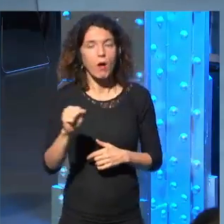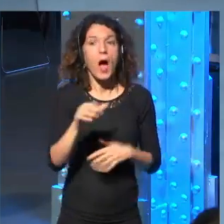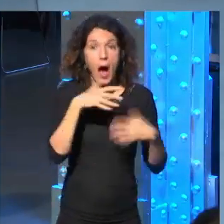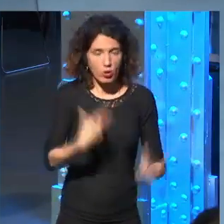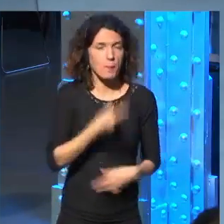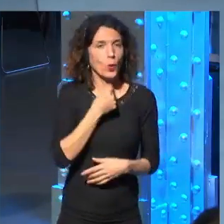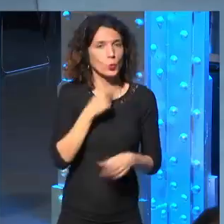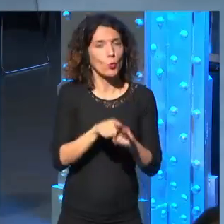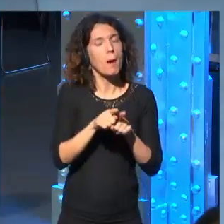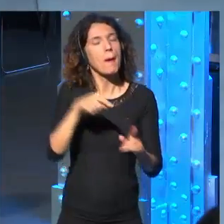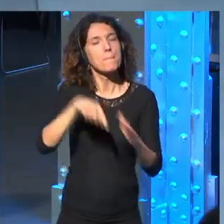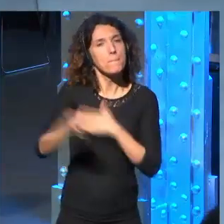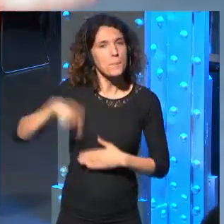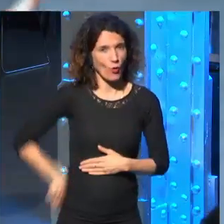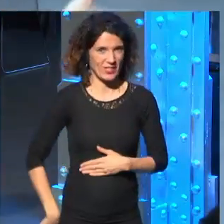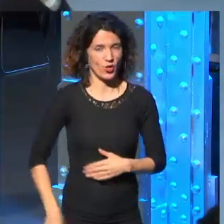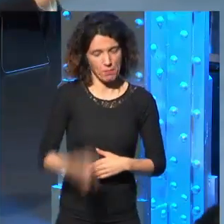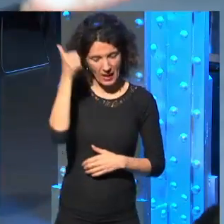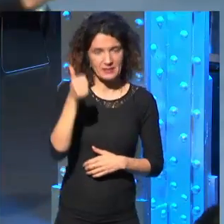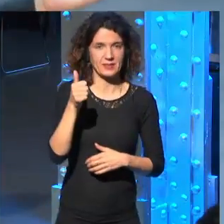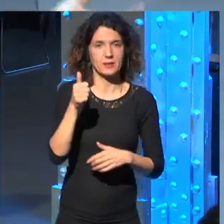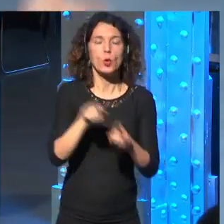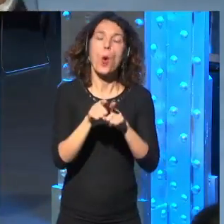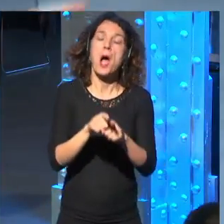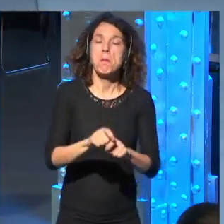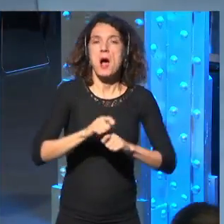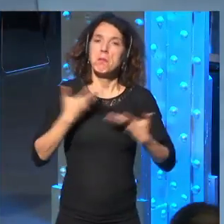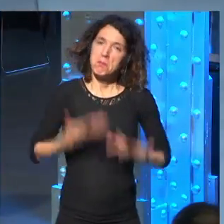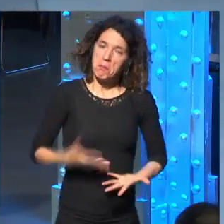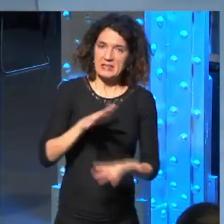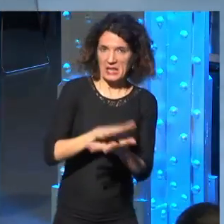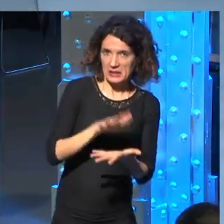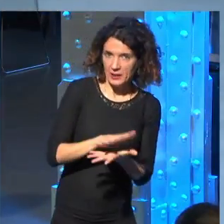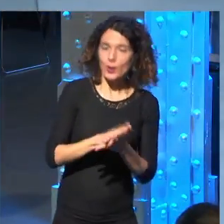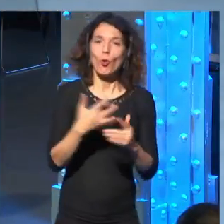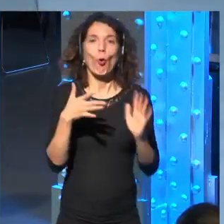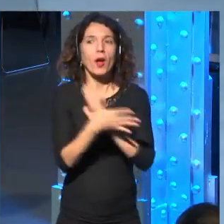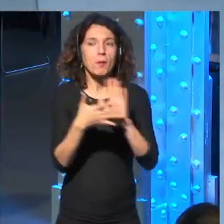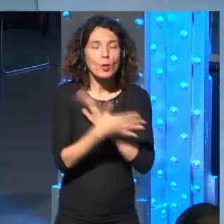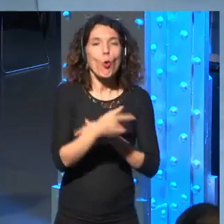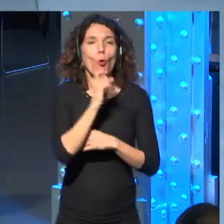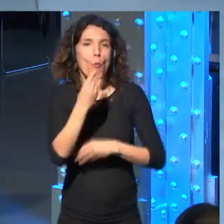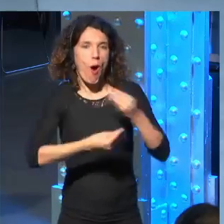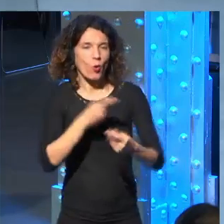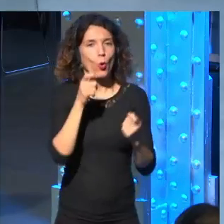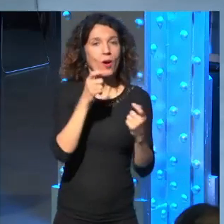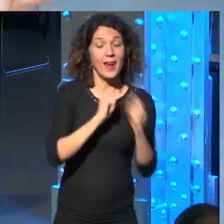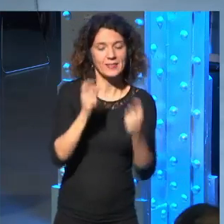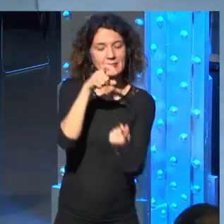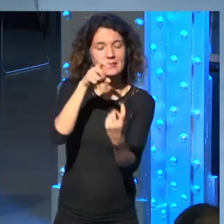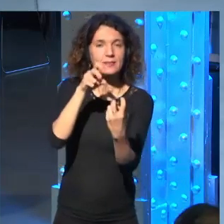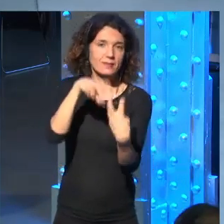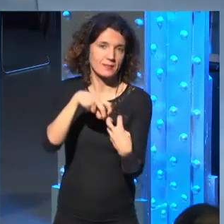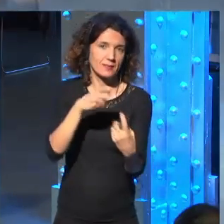more perhaps relaxed. I'll tell you how I do an interview with a rice and chicken seller in Istanbul. You